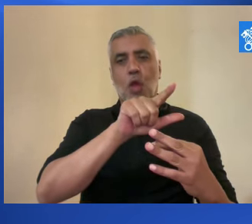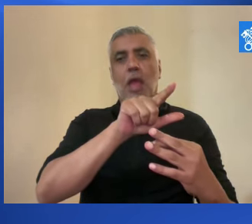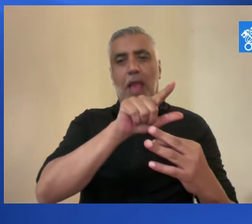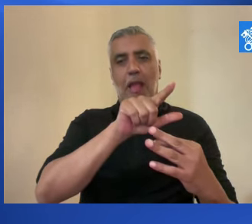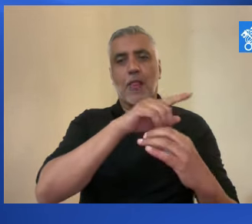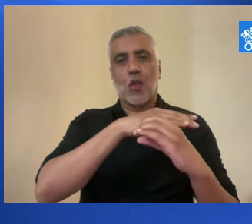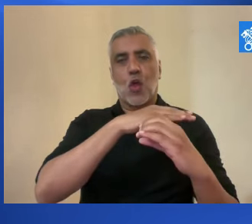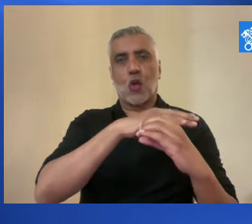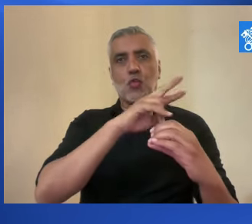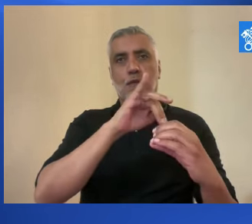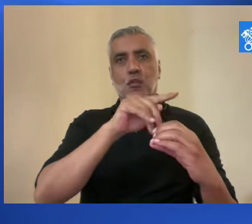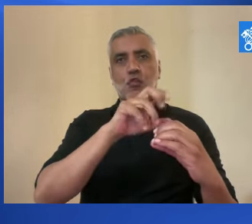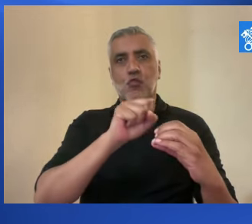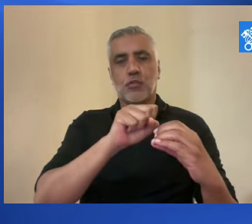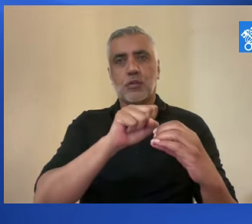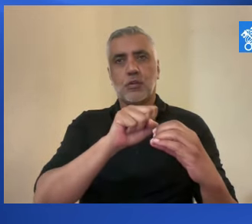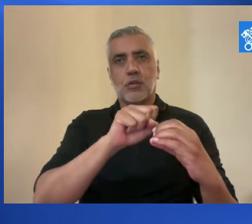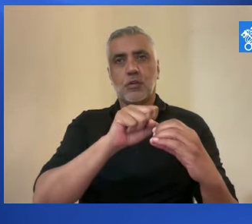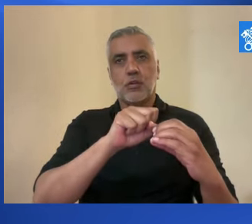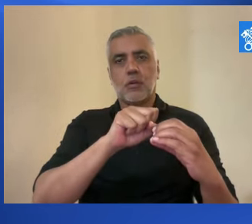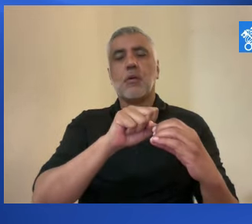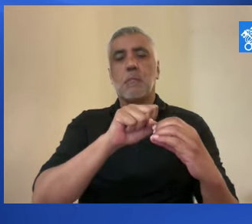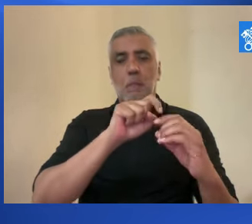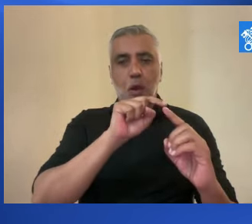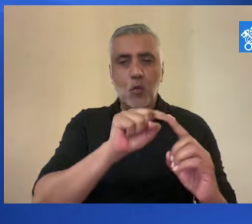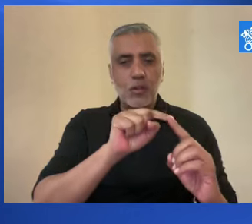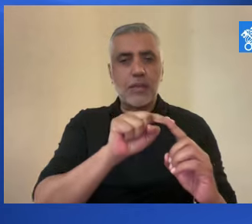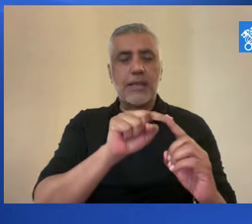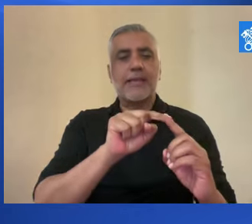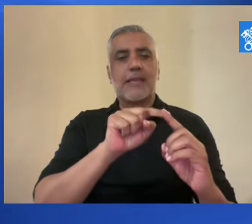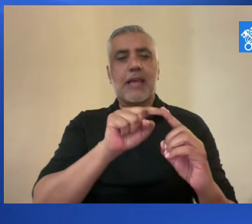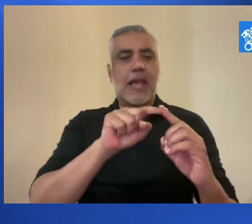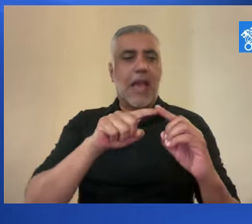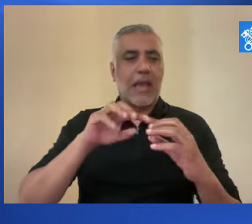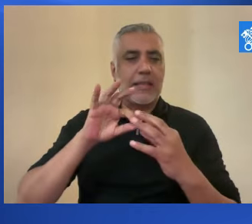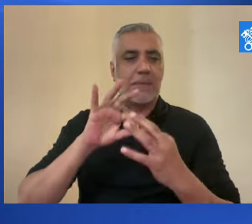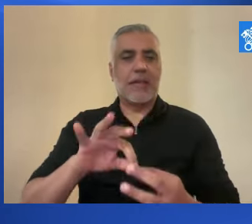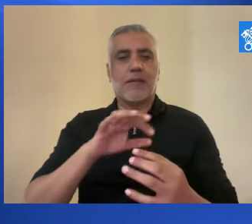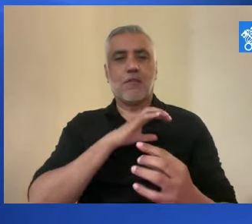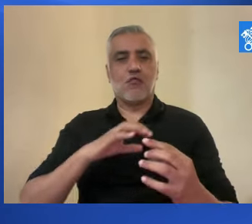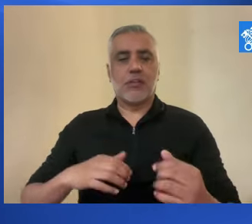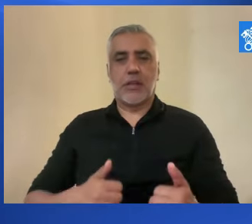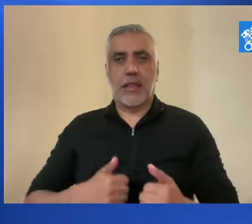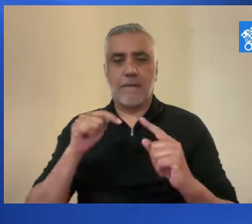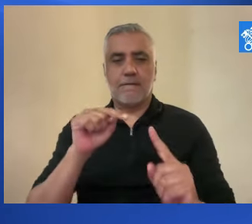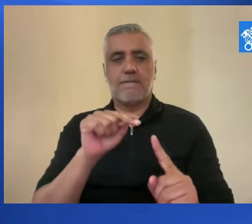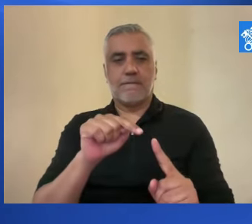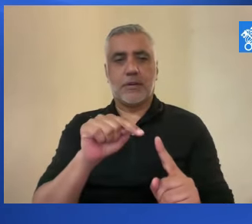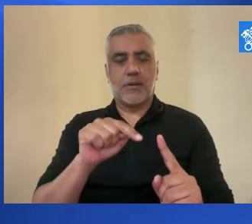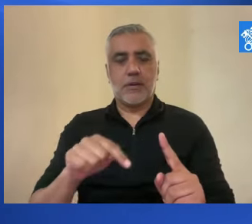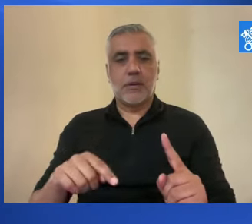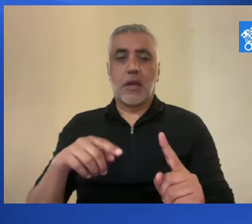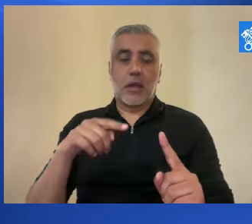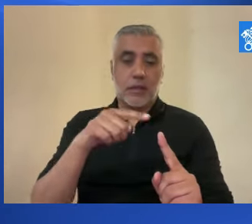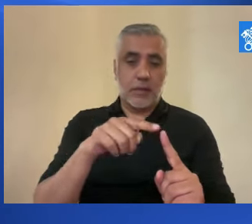is at the basis of the Christian life. And this virtue is humility.